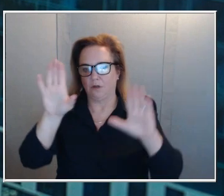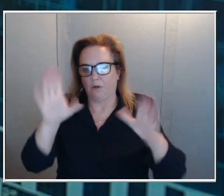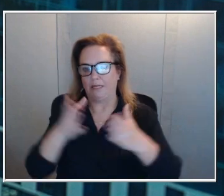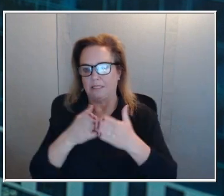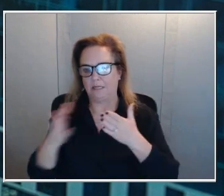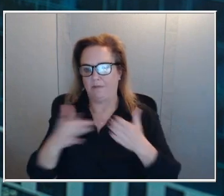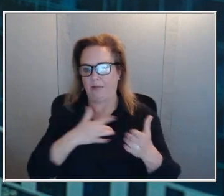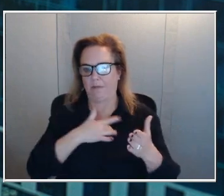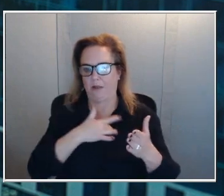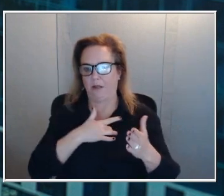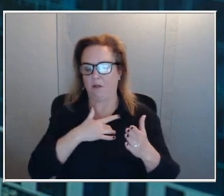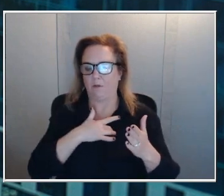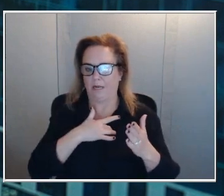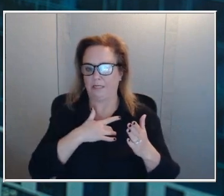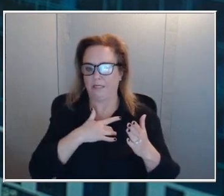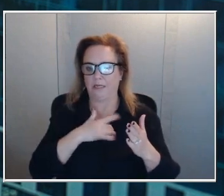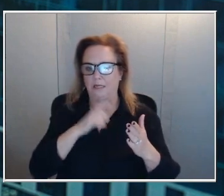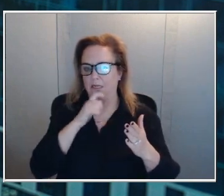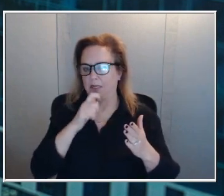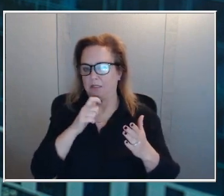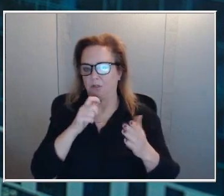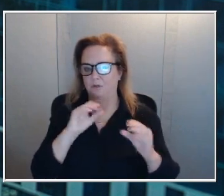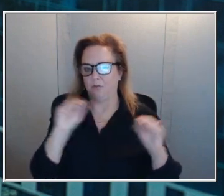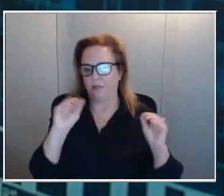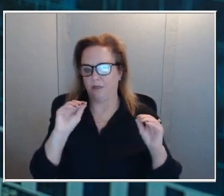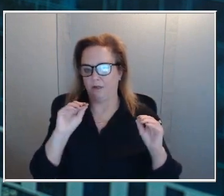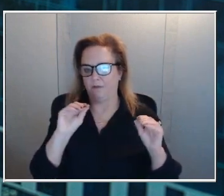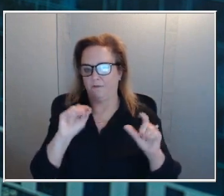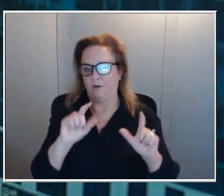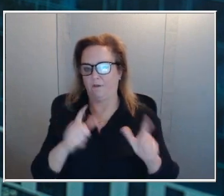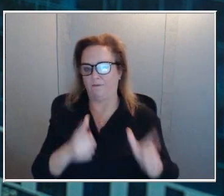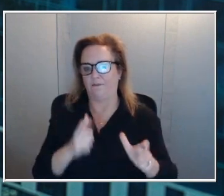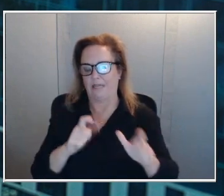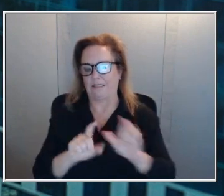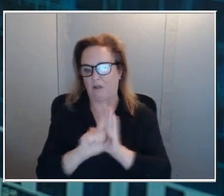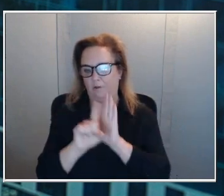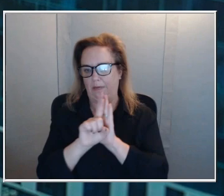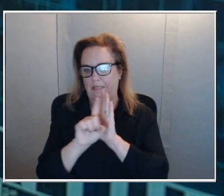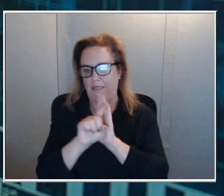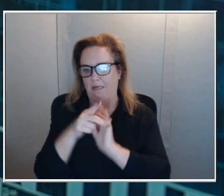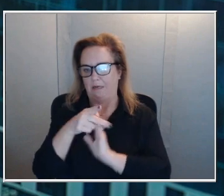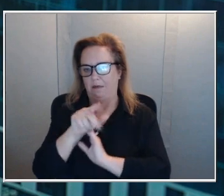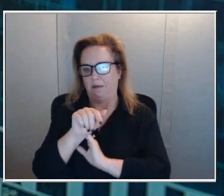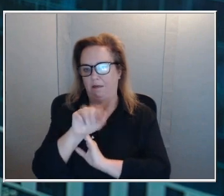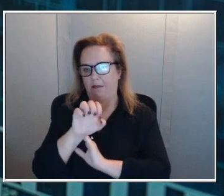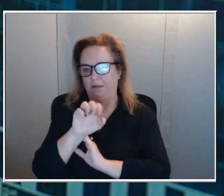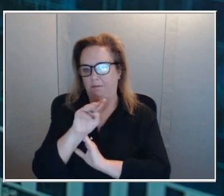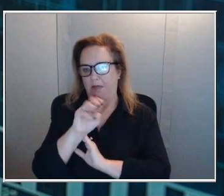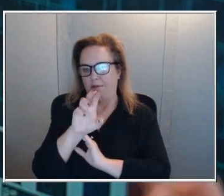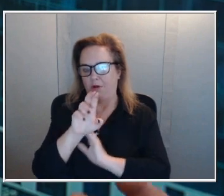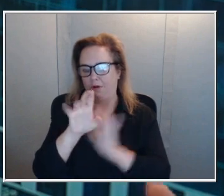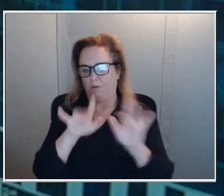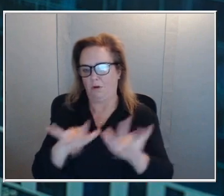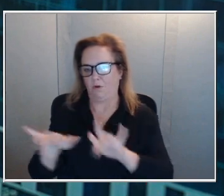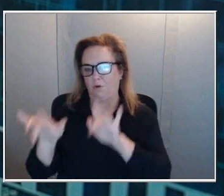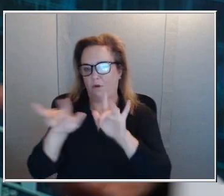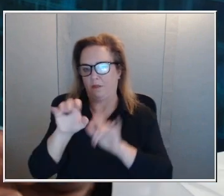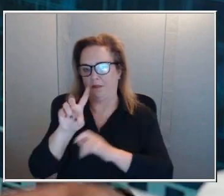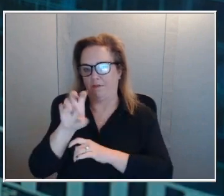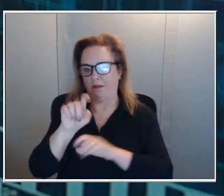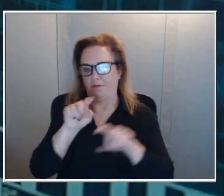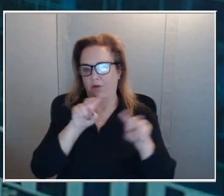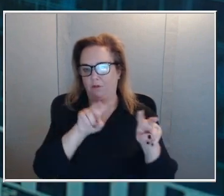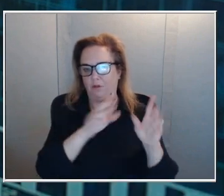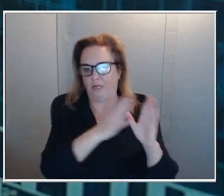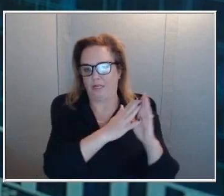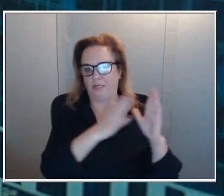heart rates up, doesn't do anything for fast heartbeats. So this pacemaker recorded this whole event. If you actually looked at the entire event, you could see